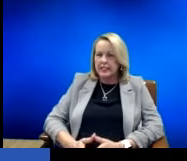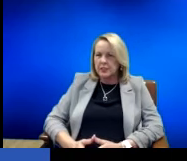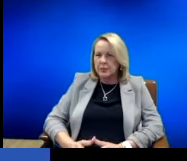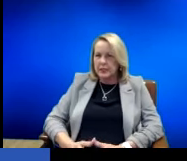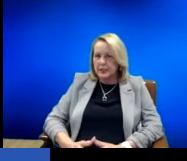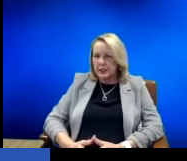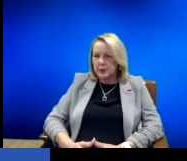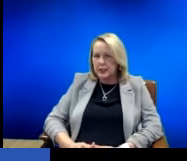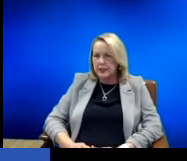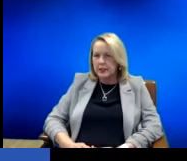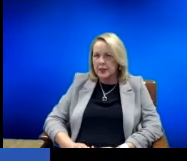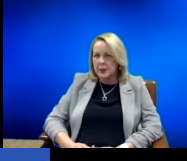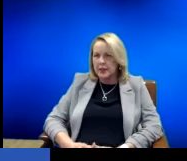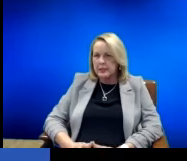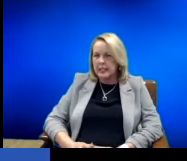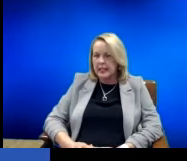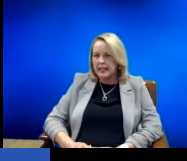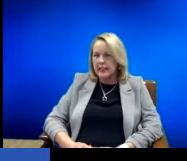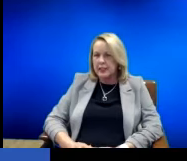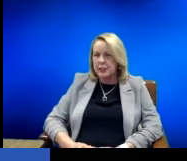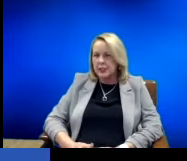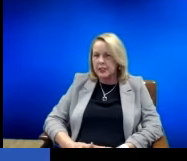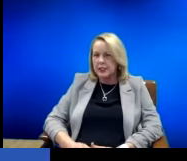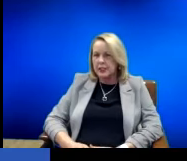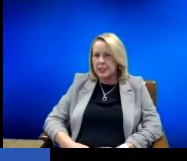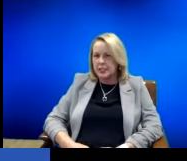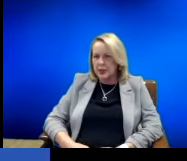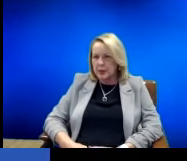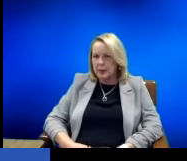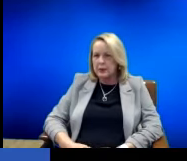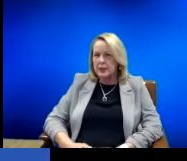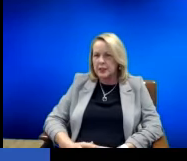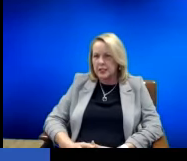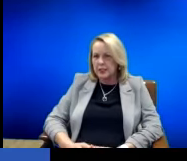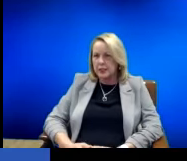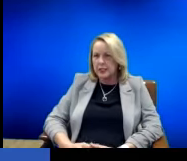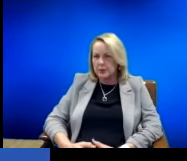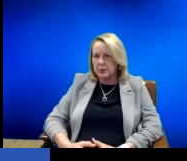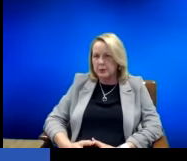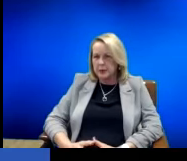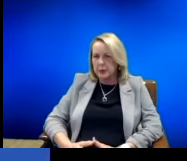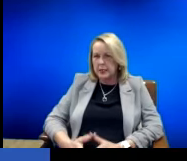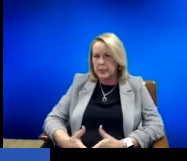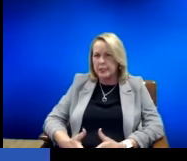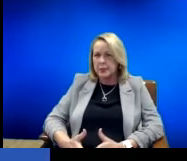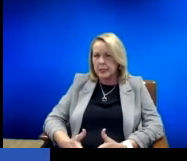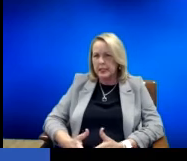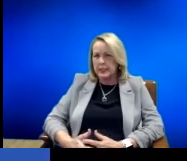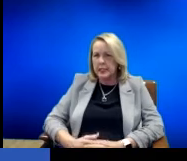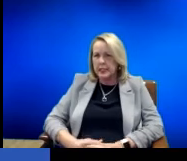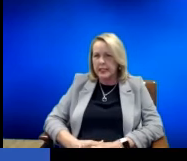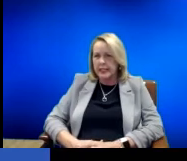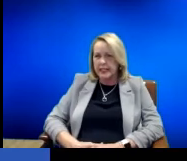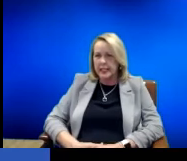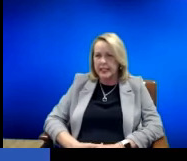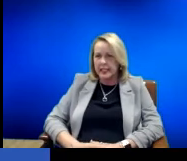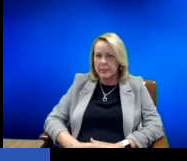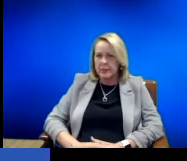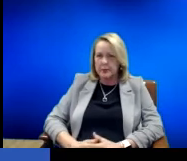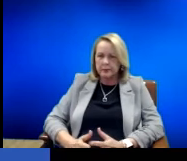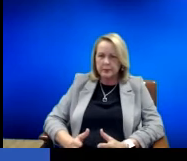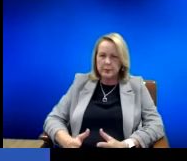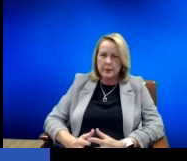an eligibility wizard on the website that you can use to determine whether or not you're eligible for participation in